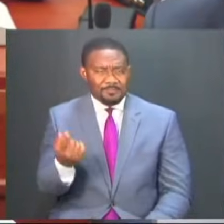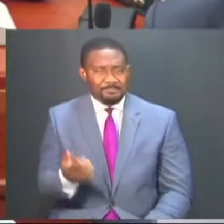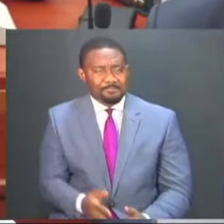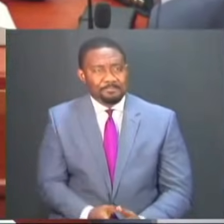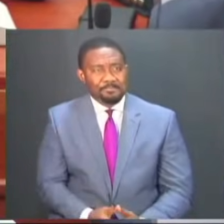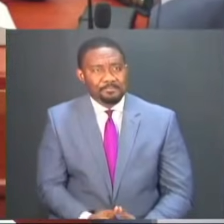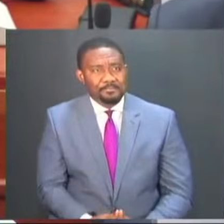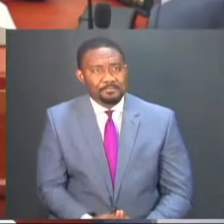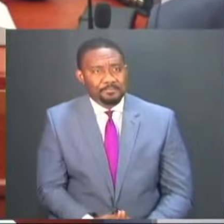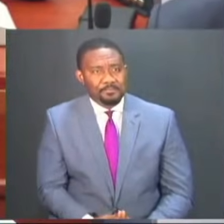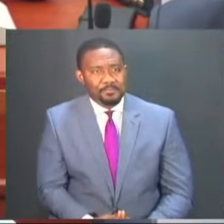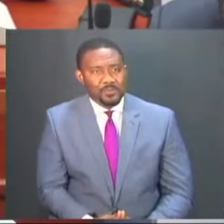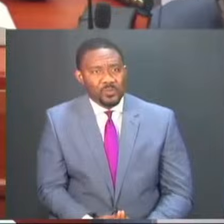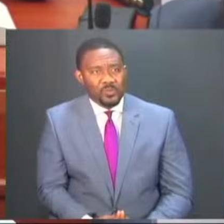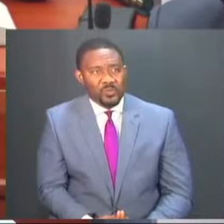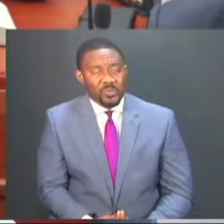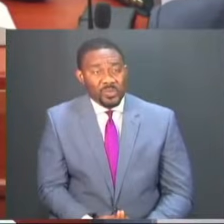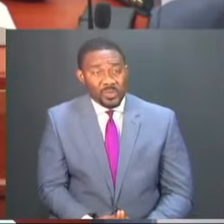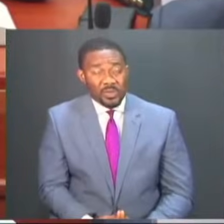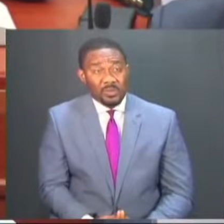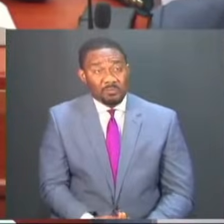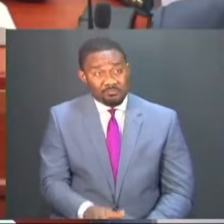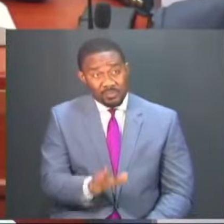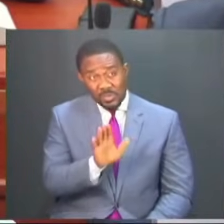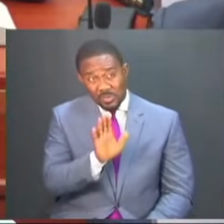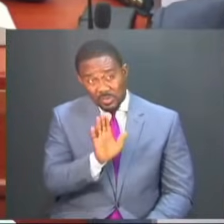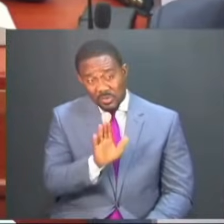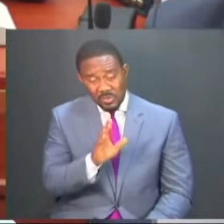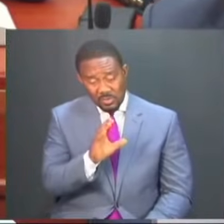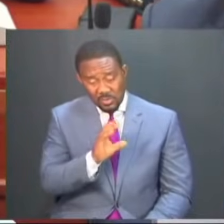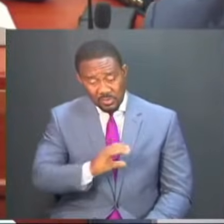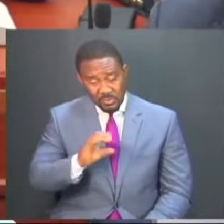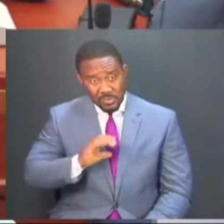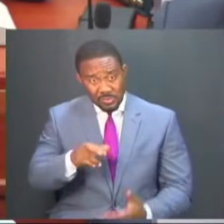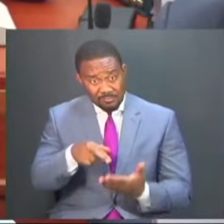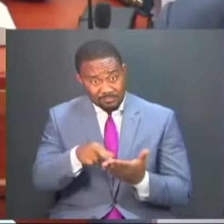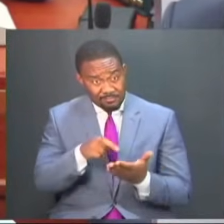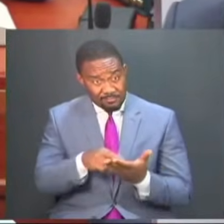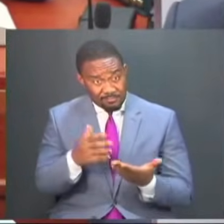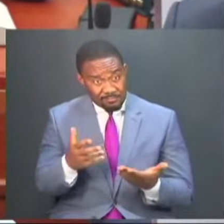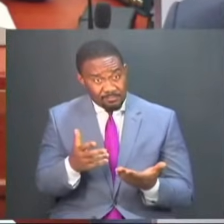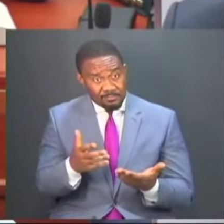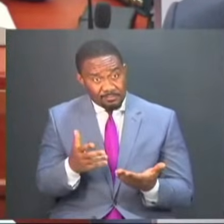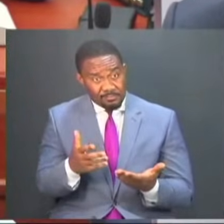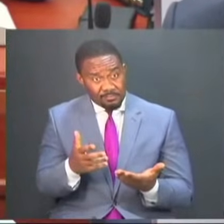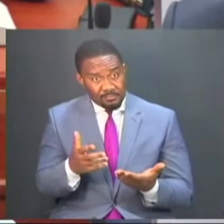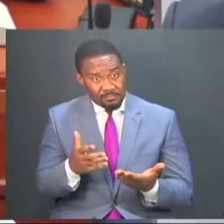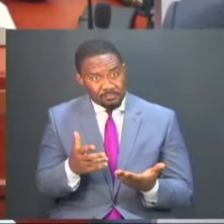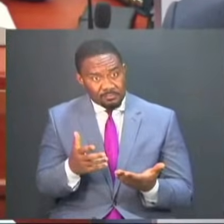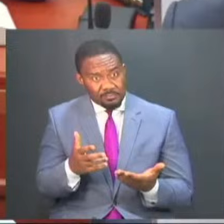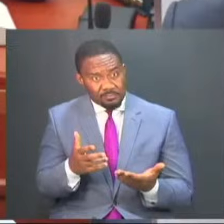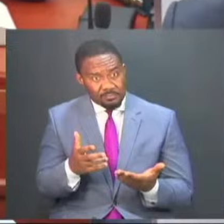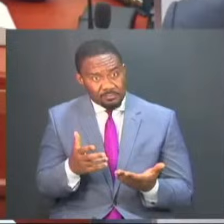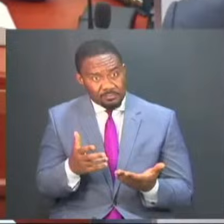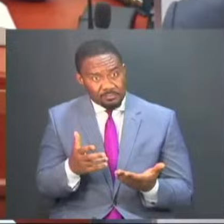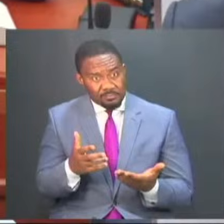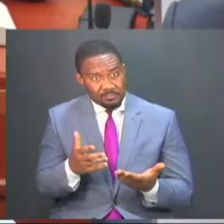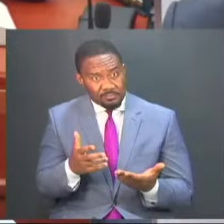Mr. Speaker, respectfully, I present your committee's report, and then I call on the Hansa Department.